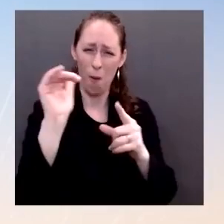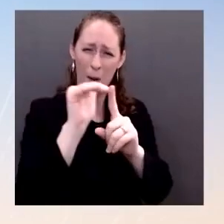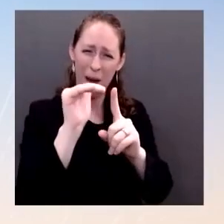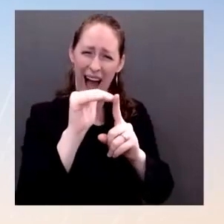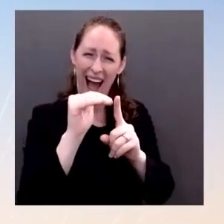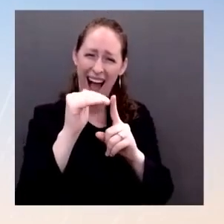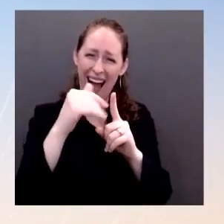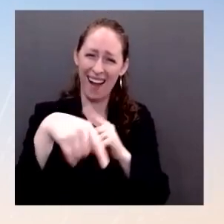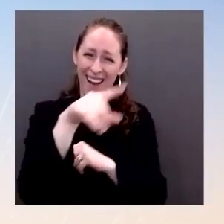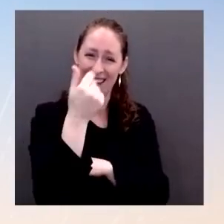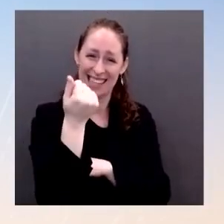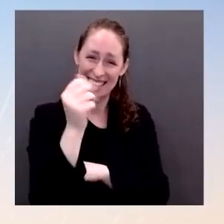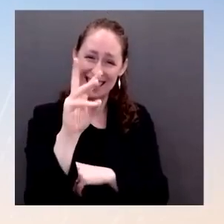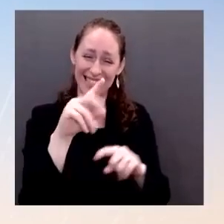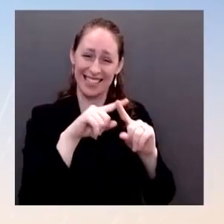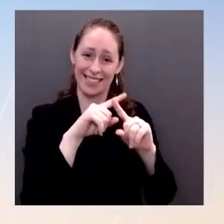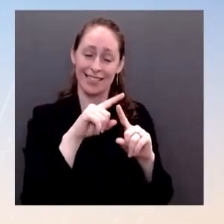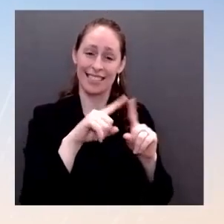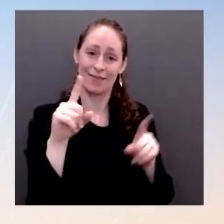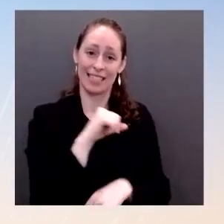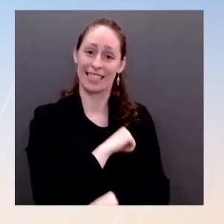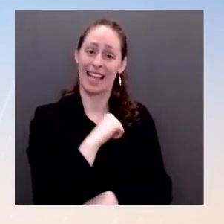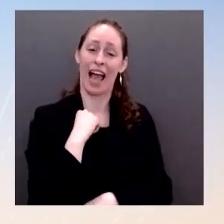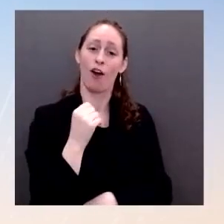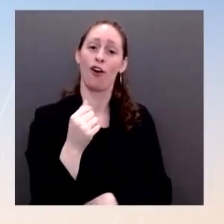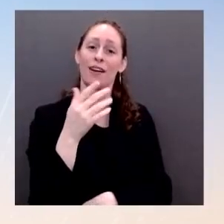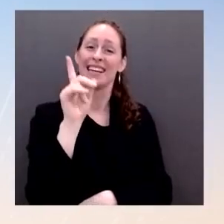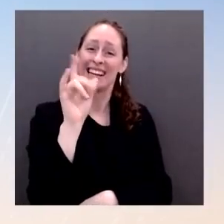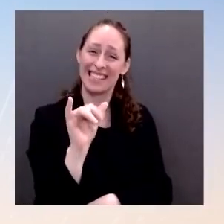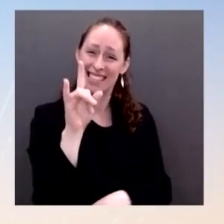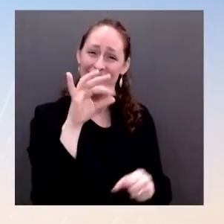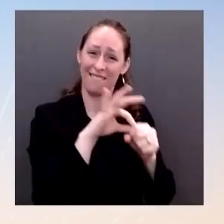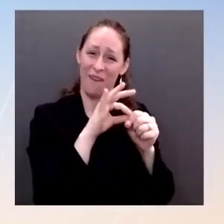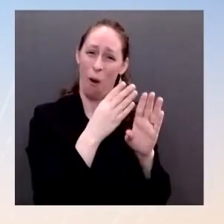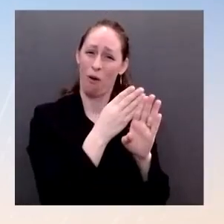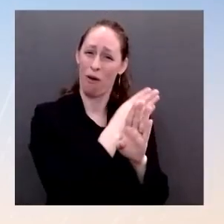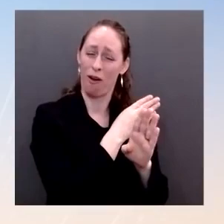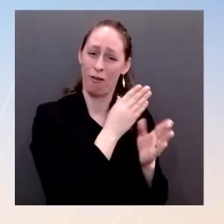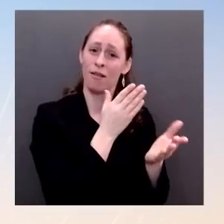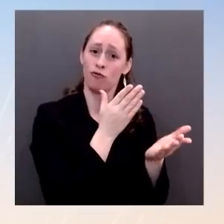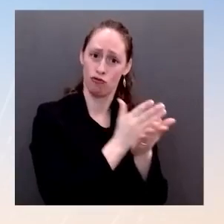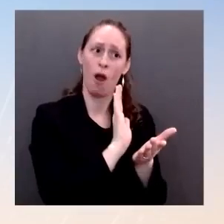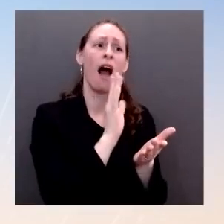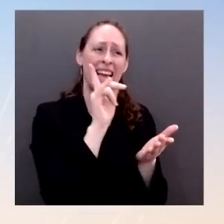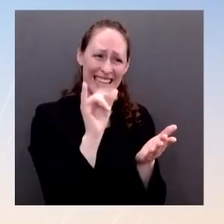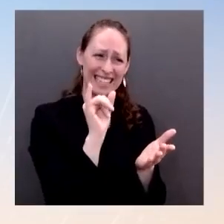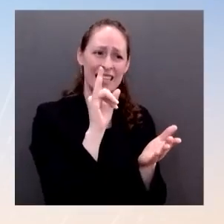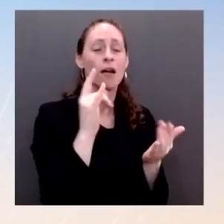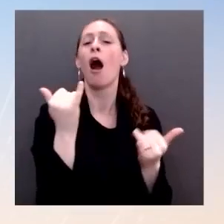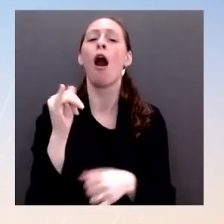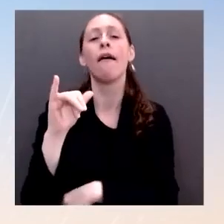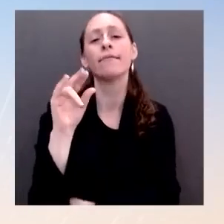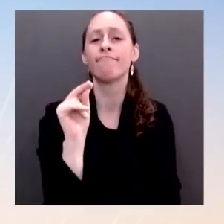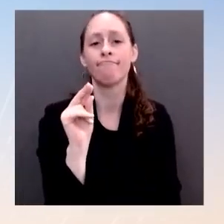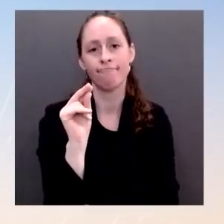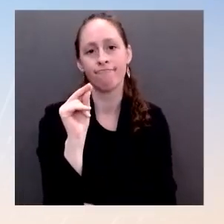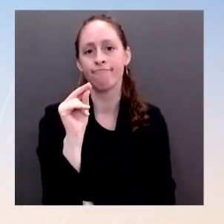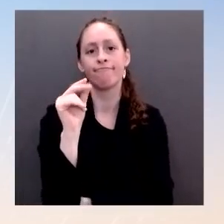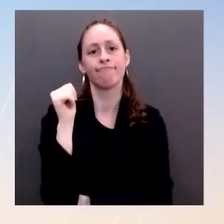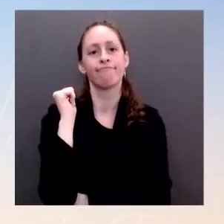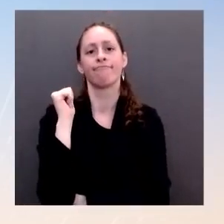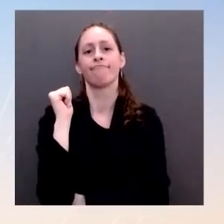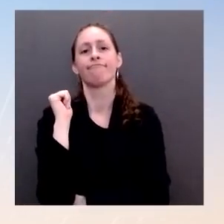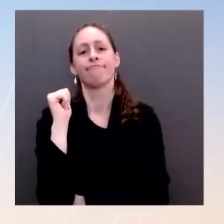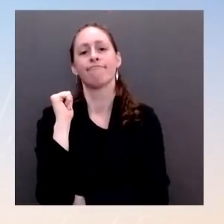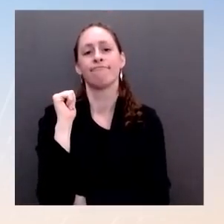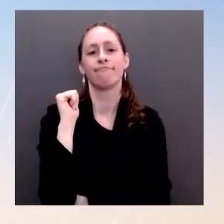Again, I would note that the Electoral Count Act is something we are certainly open to, but it is not a replacement for. And